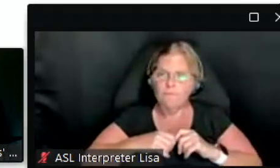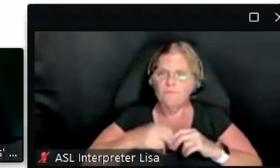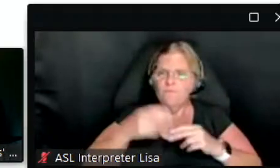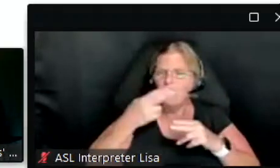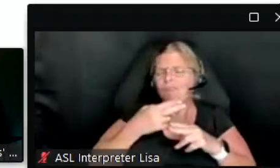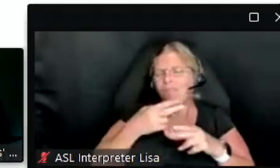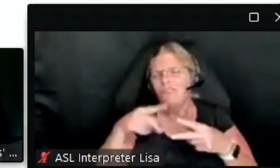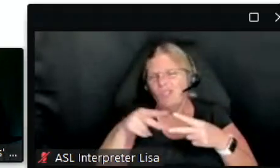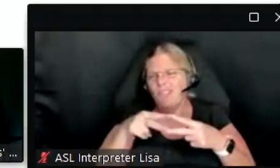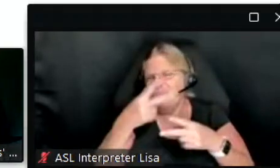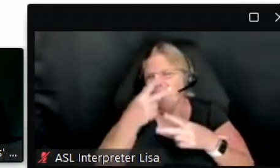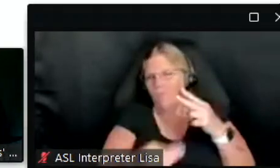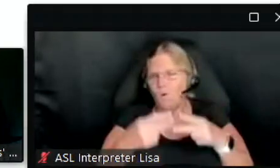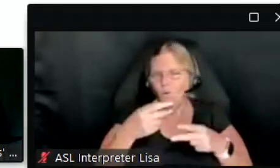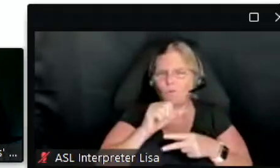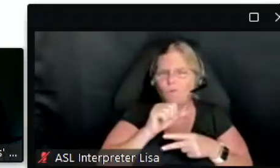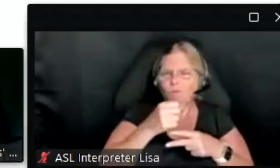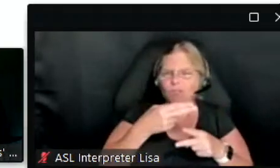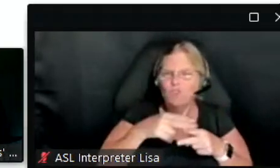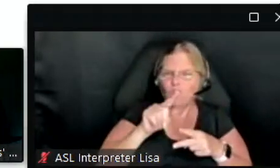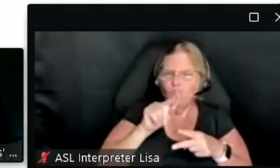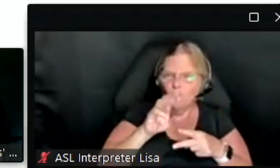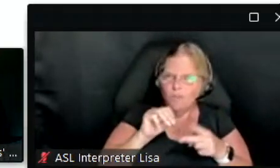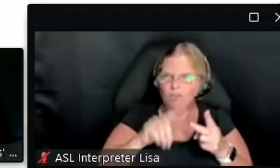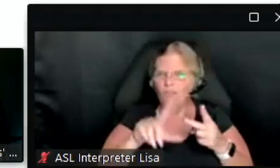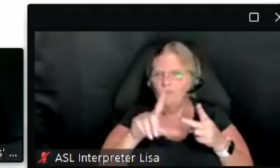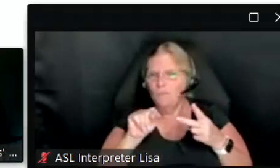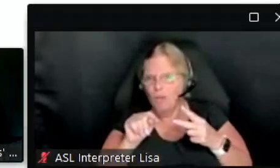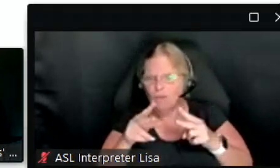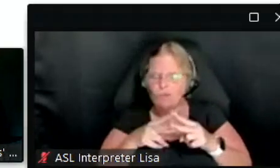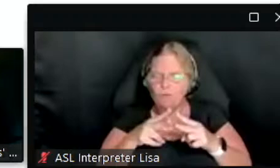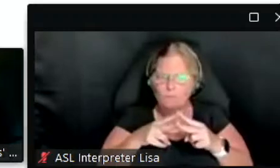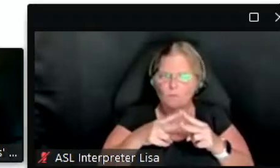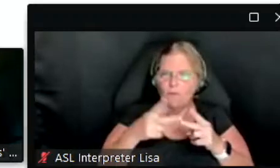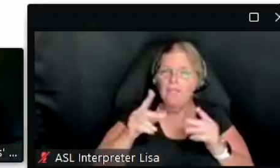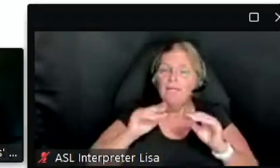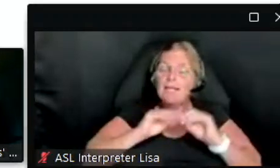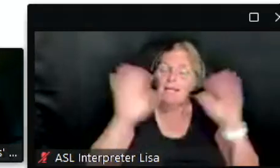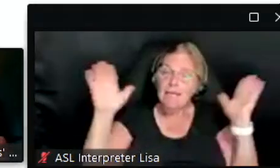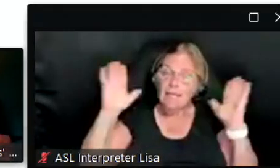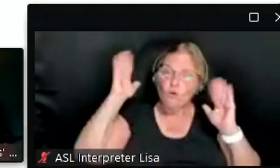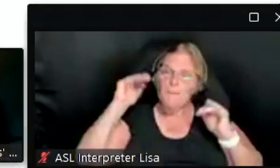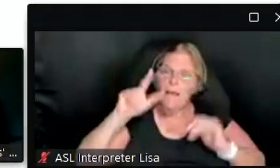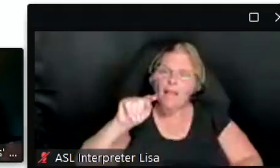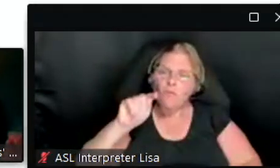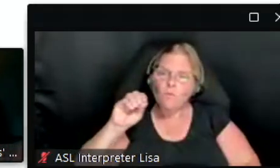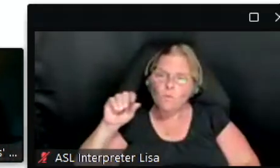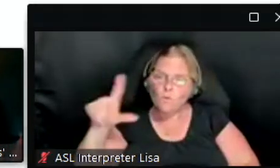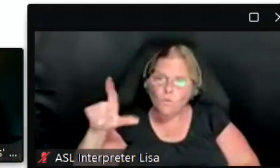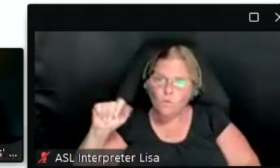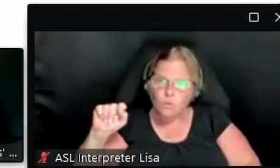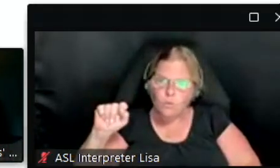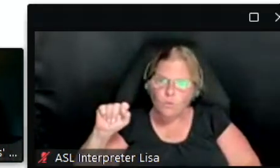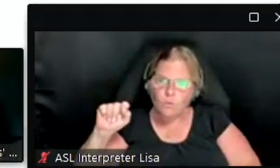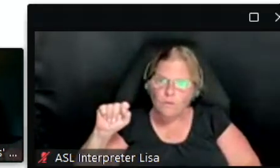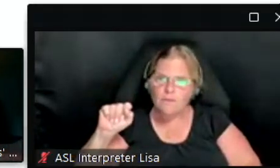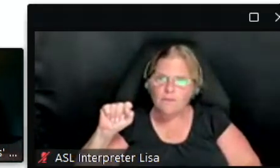long-term, was real clear communication and expectations, but the tools to be able to meet